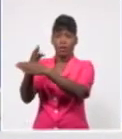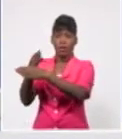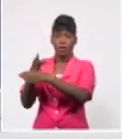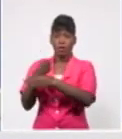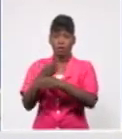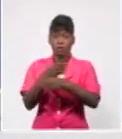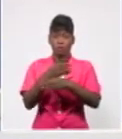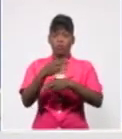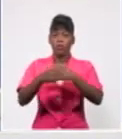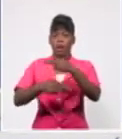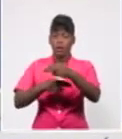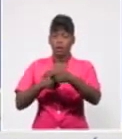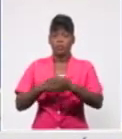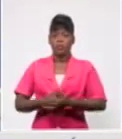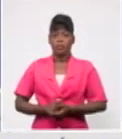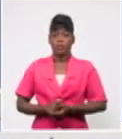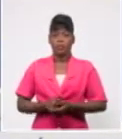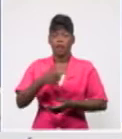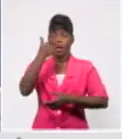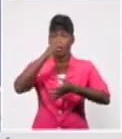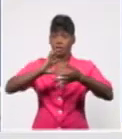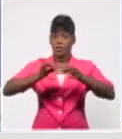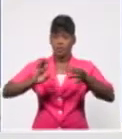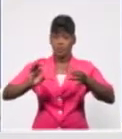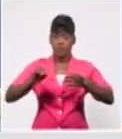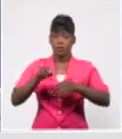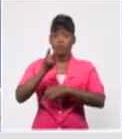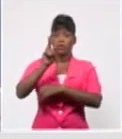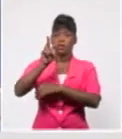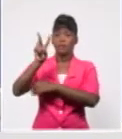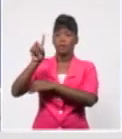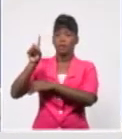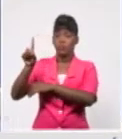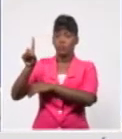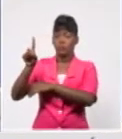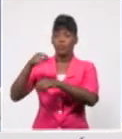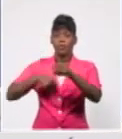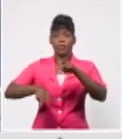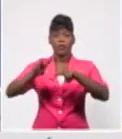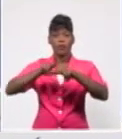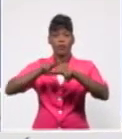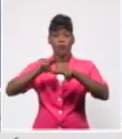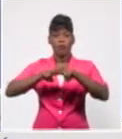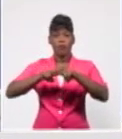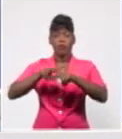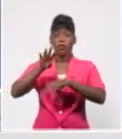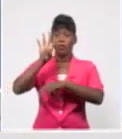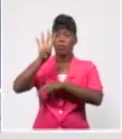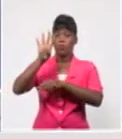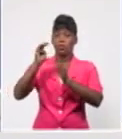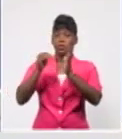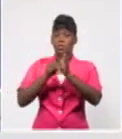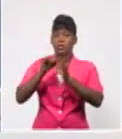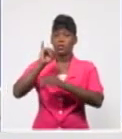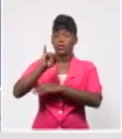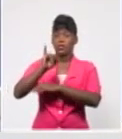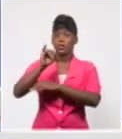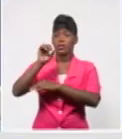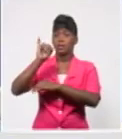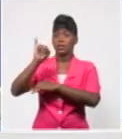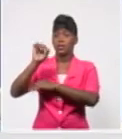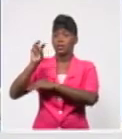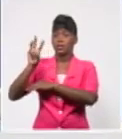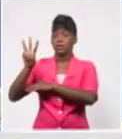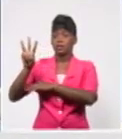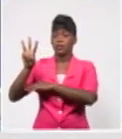positive cases, 87 are Cubans and 1 is a foreign resident in our country, of which 77, or